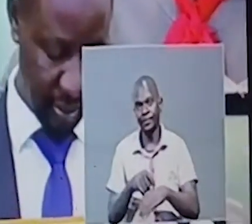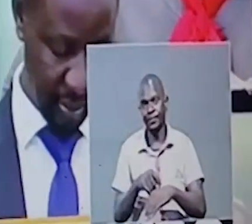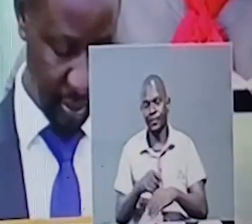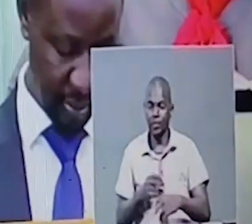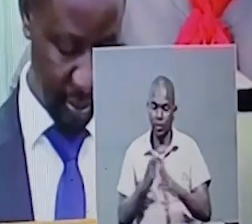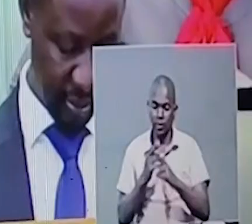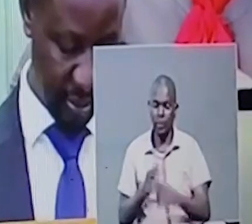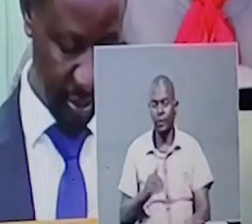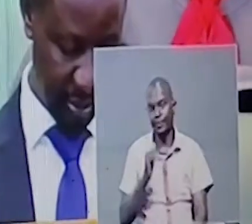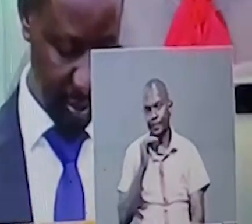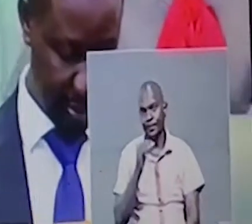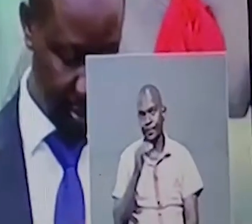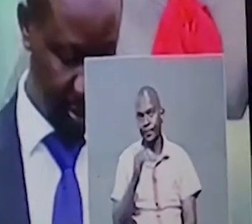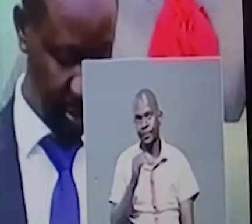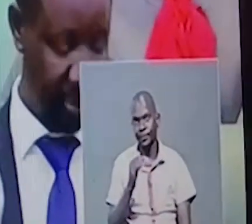Mr. Speaker,